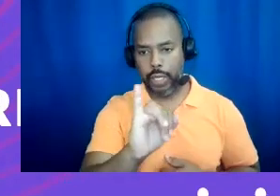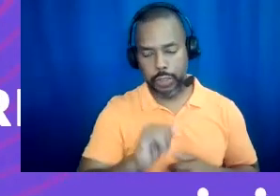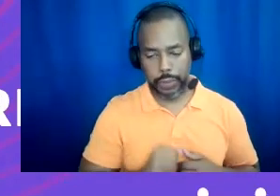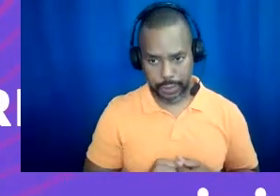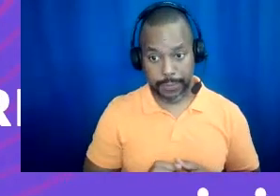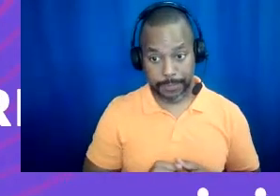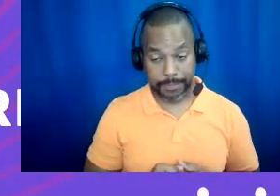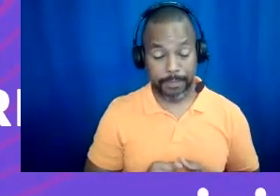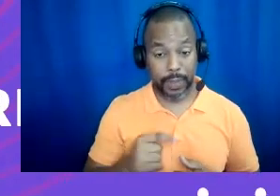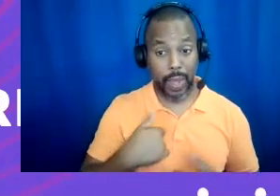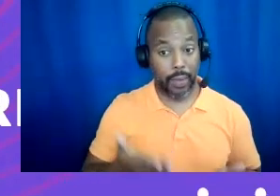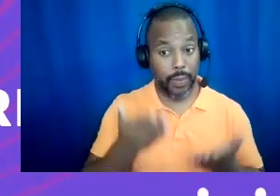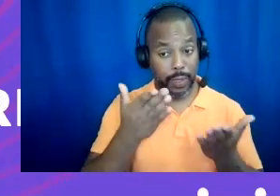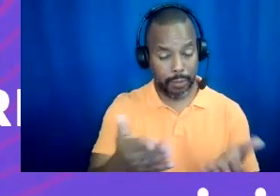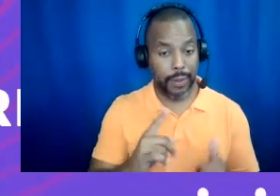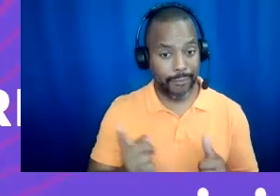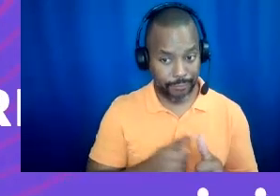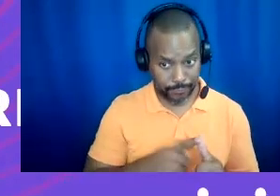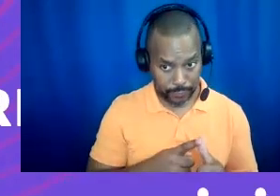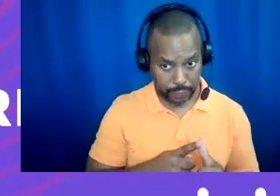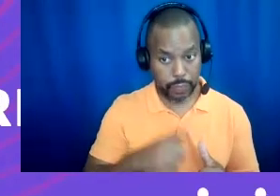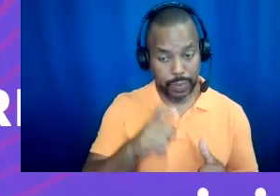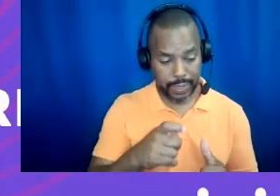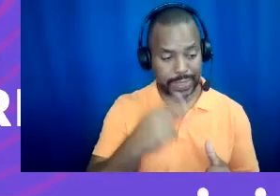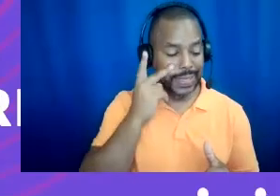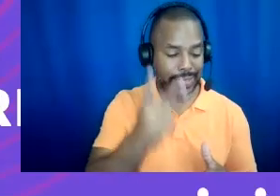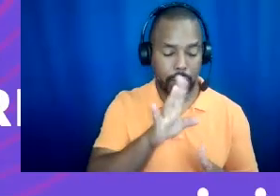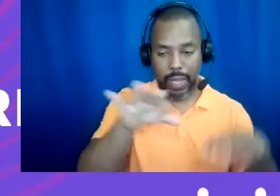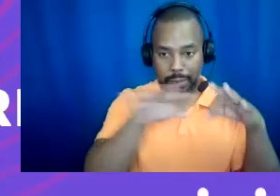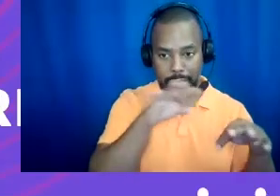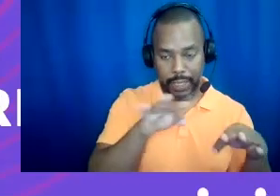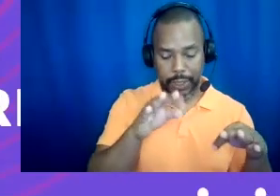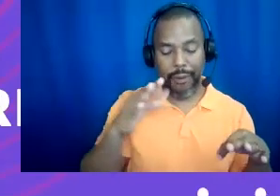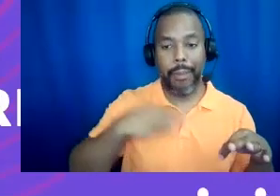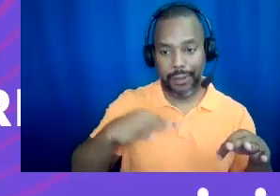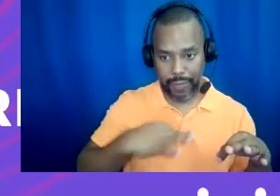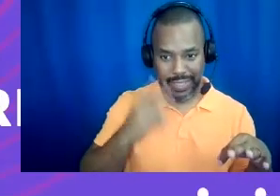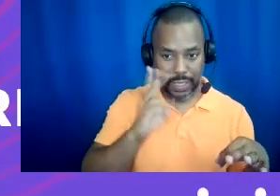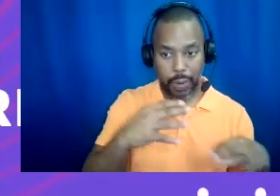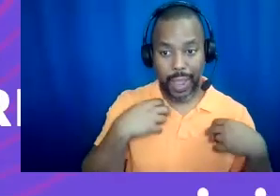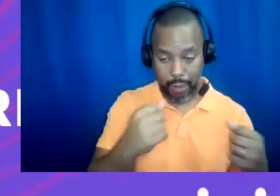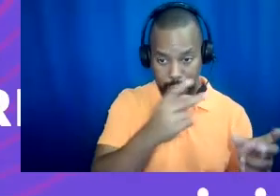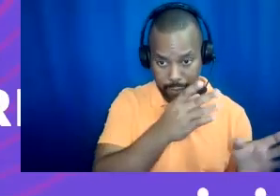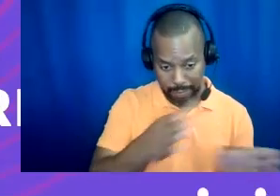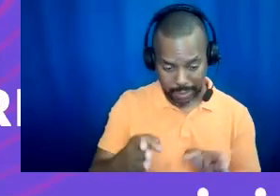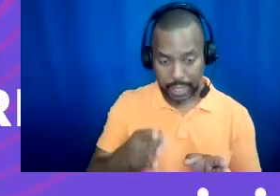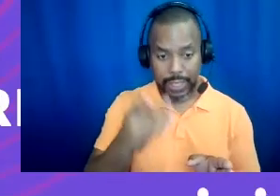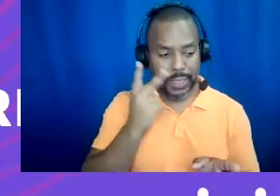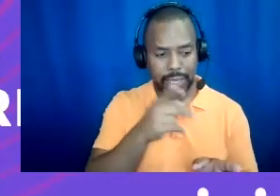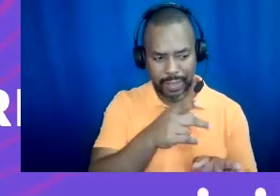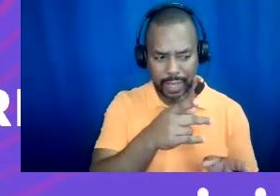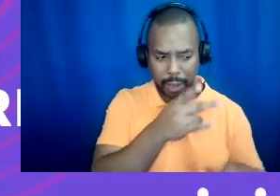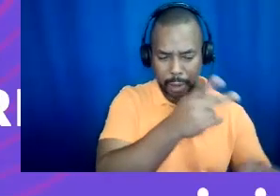or your bills for your providers until you receive that explanation of benefits from your health plan showing what they picked up and what your responsibility